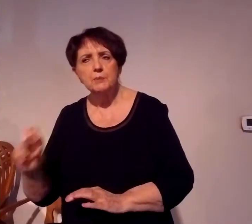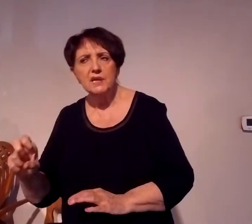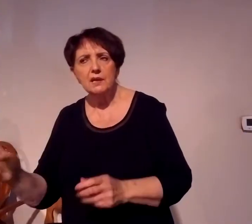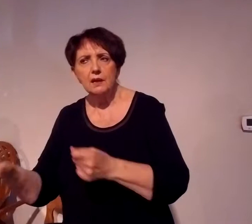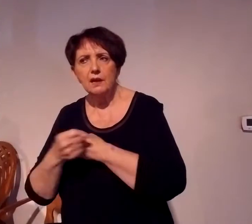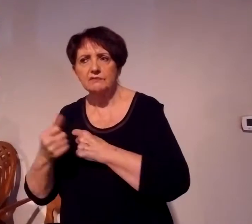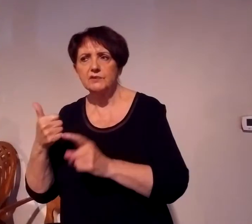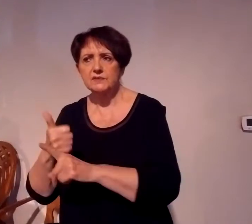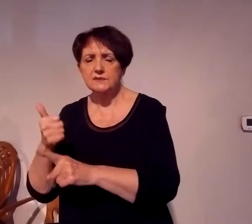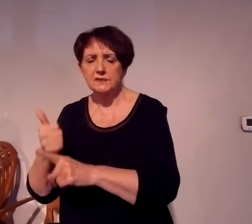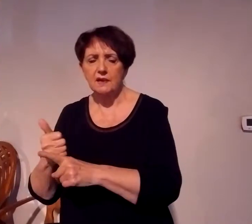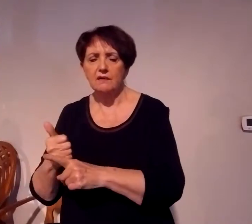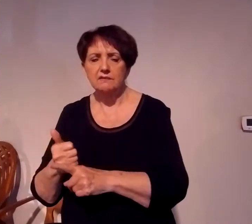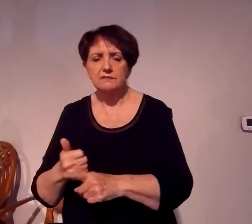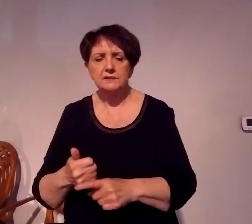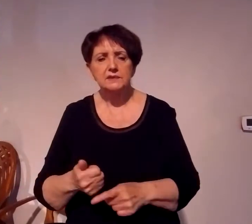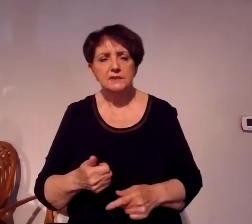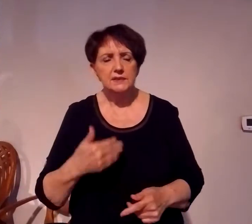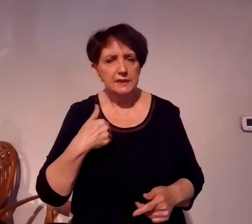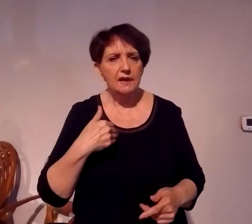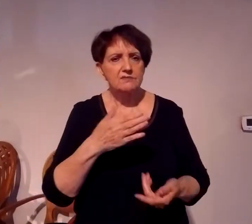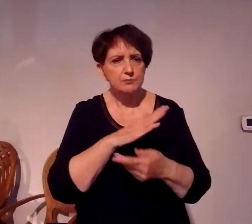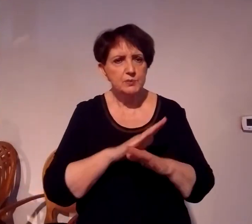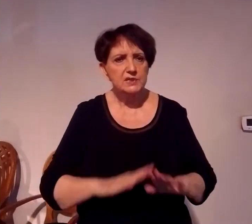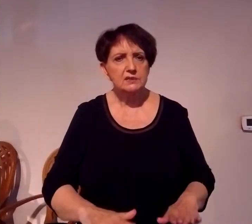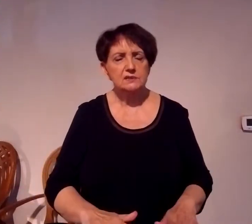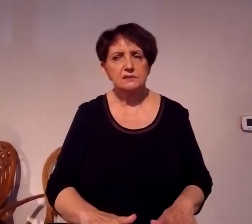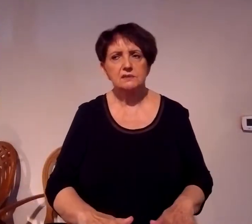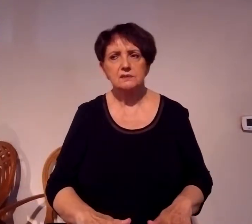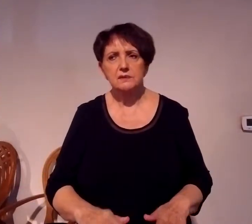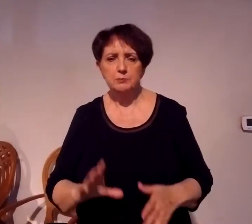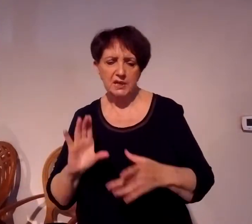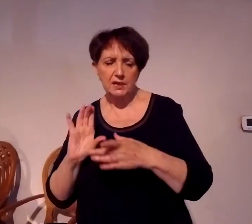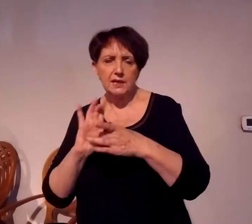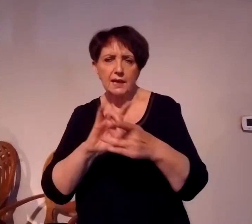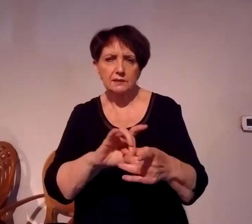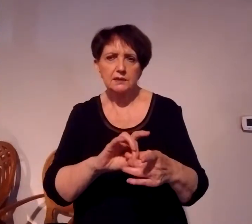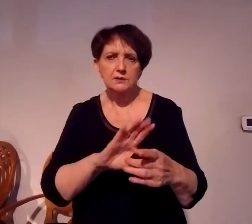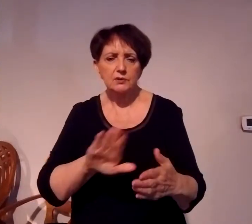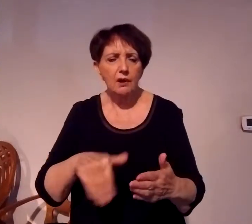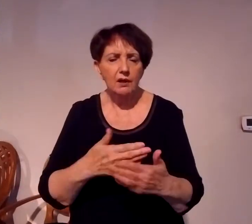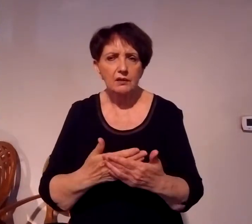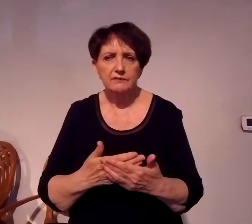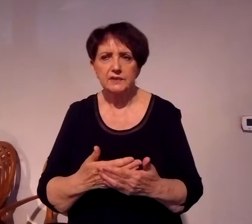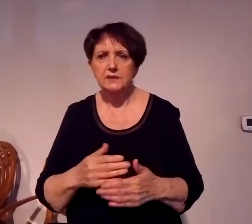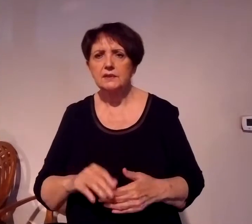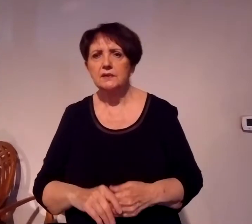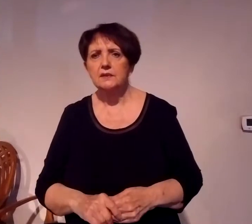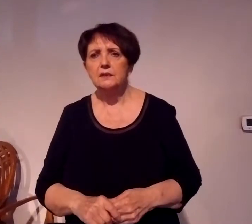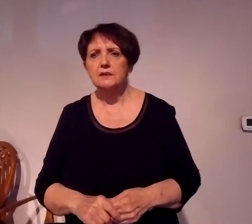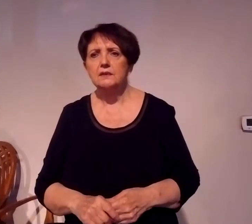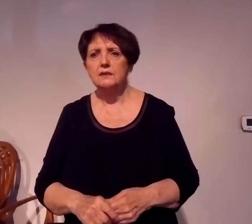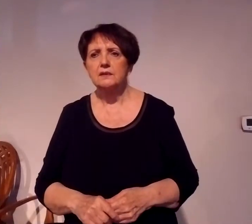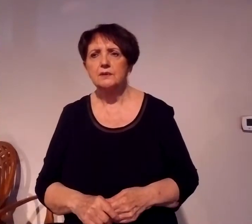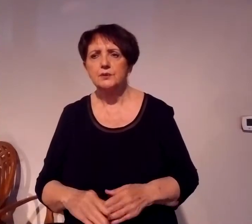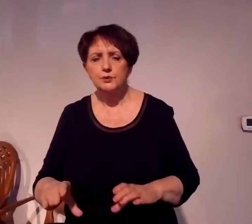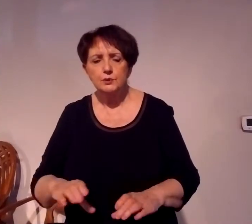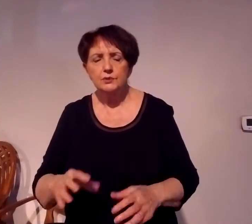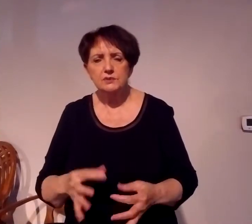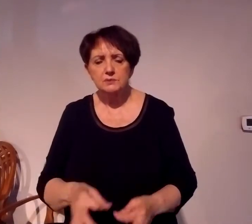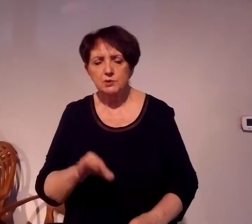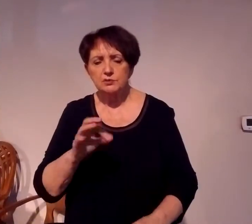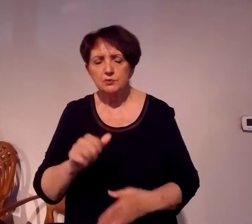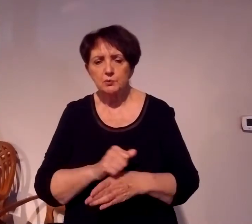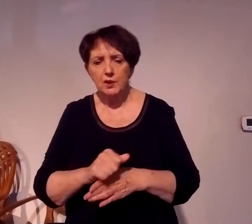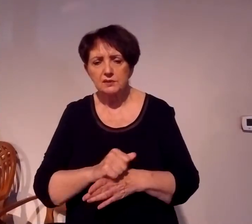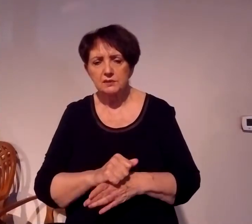state. We actually have to be connected to the whole. We have to do our spiritual practice, do our spiritual